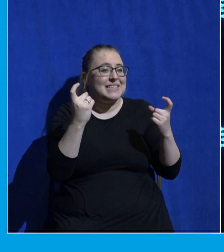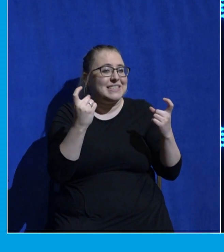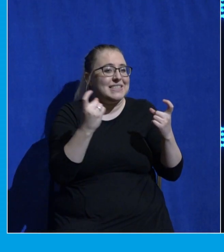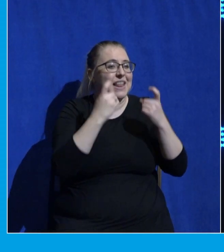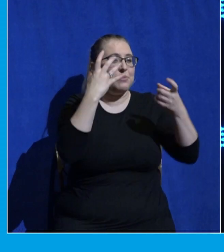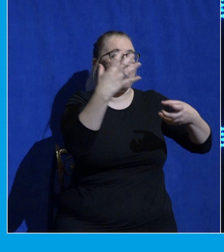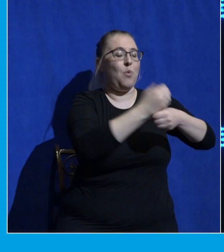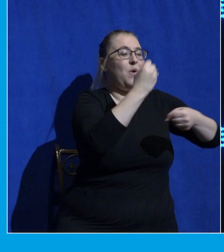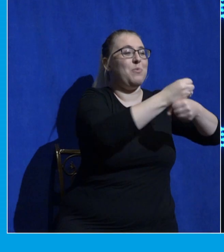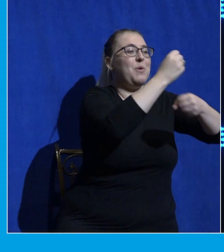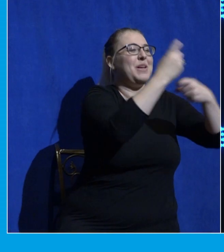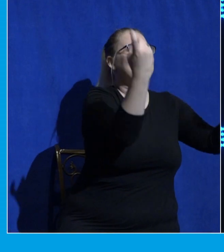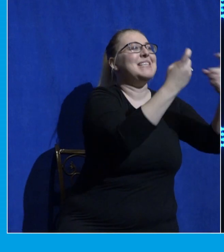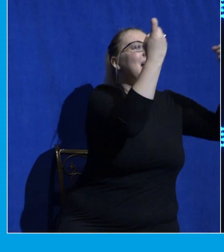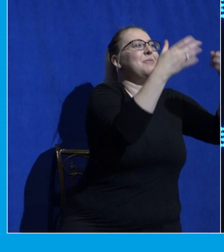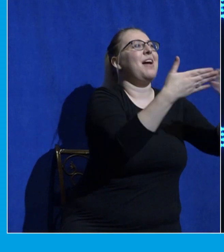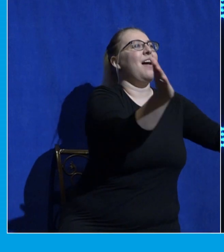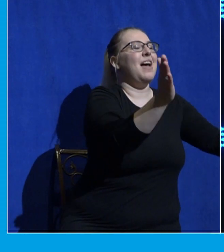burdens so privately?